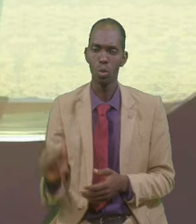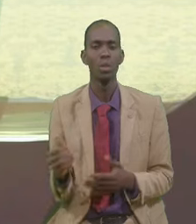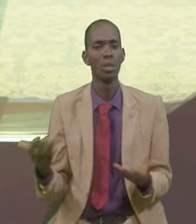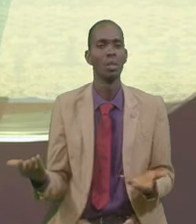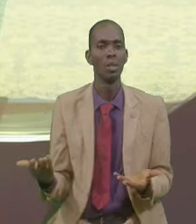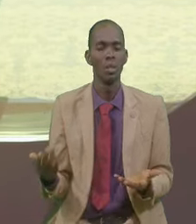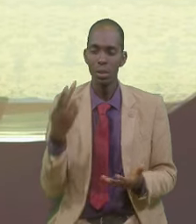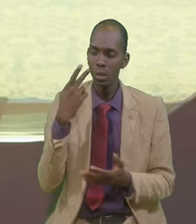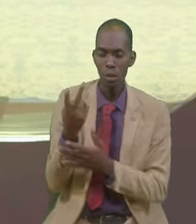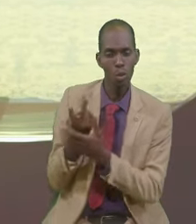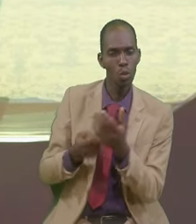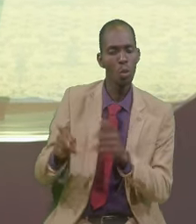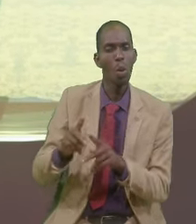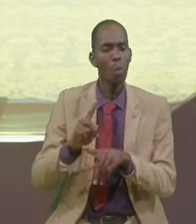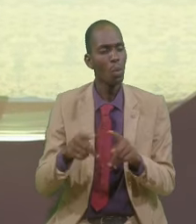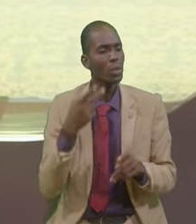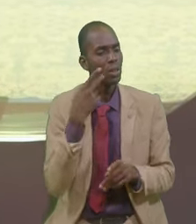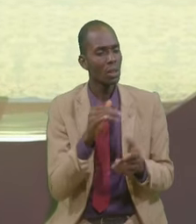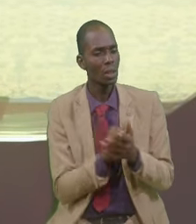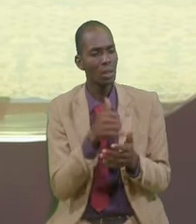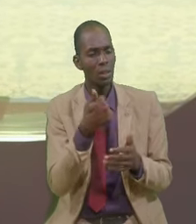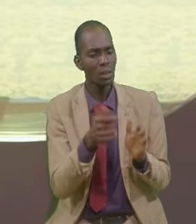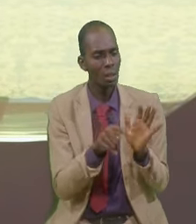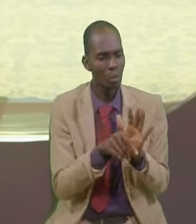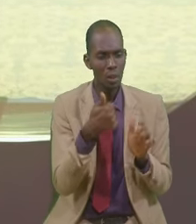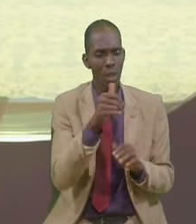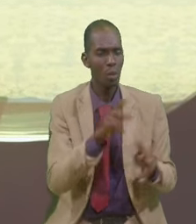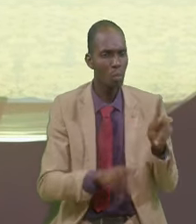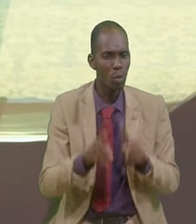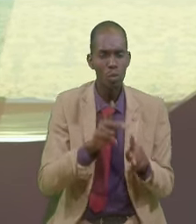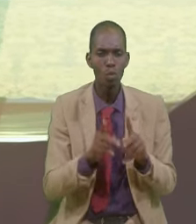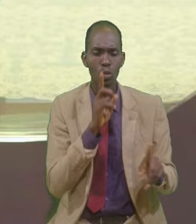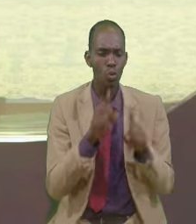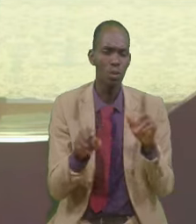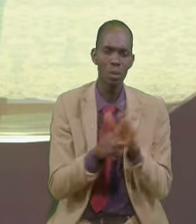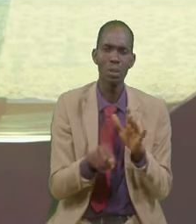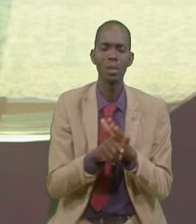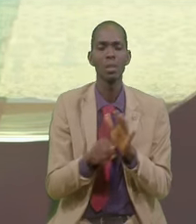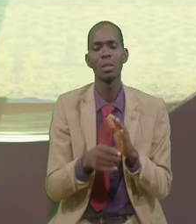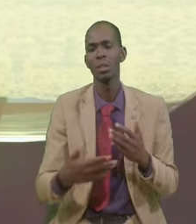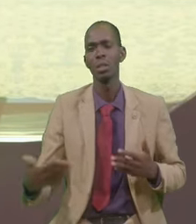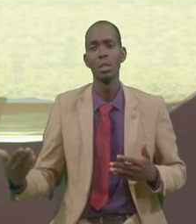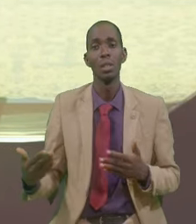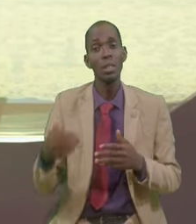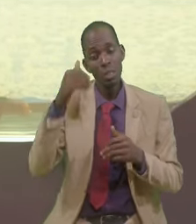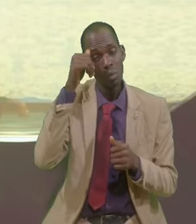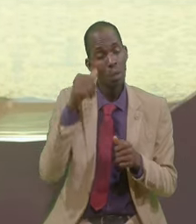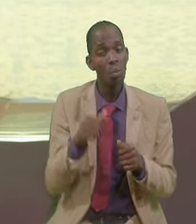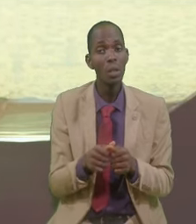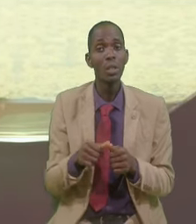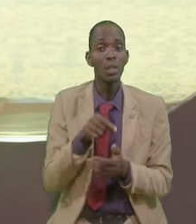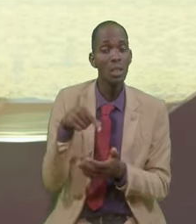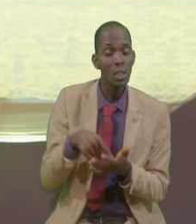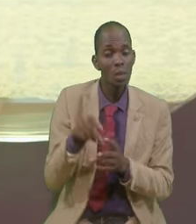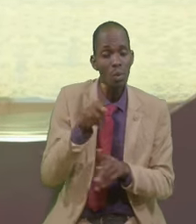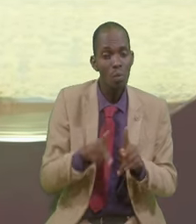crying, when the people were turning back, when the people said, we're going to choose a captain and to lead us back. These people, they